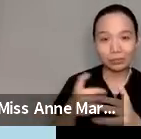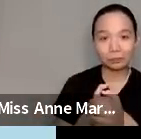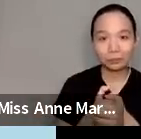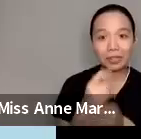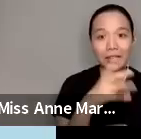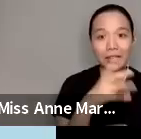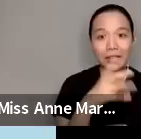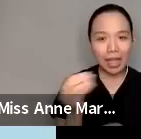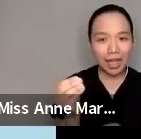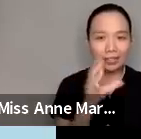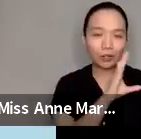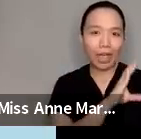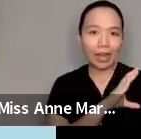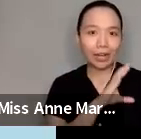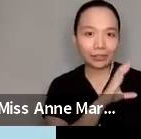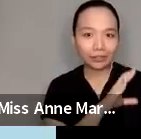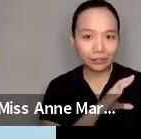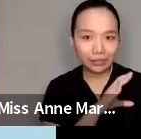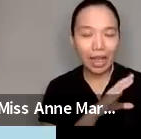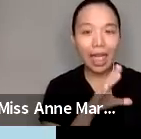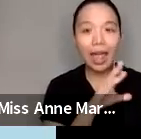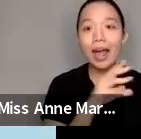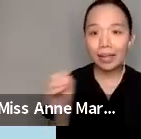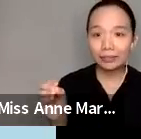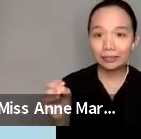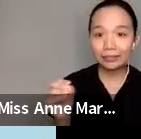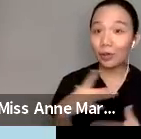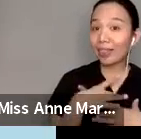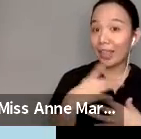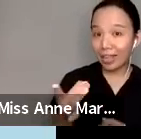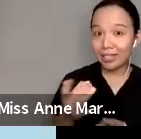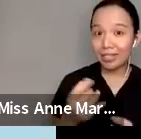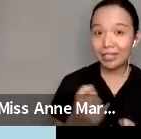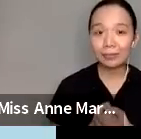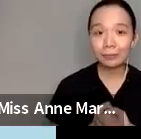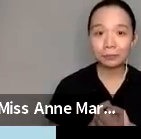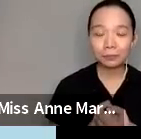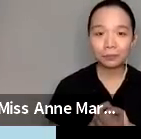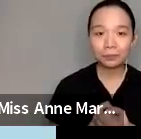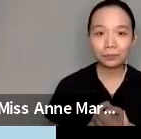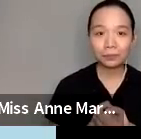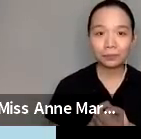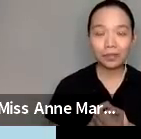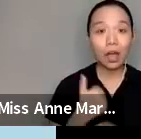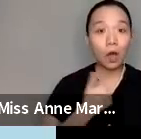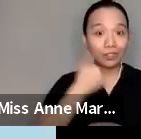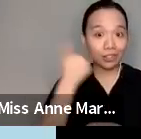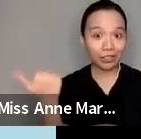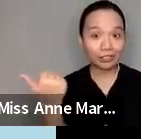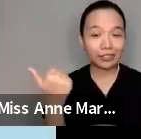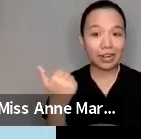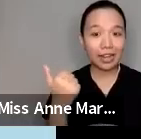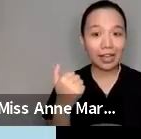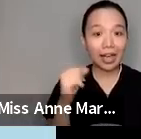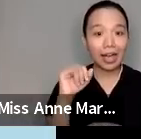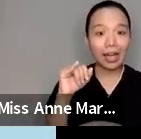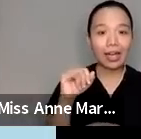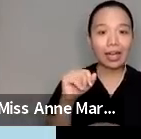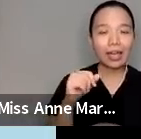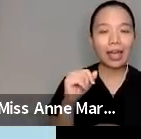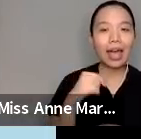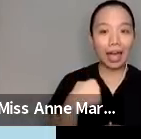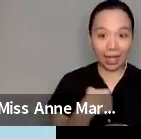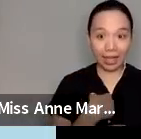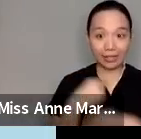and their character and also their interests. On the other side, I, as the